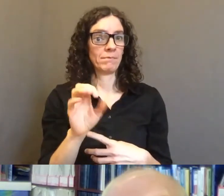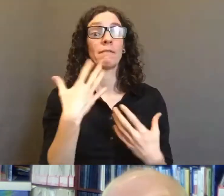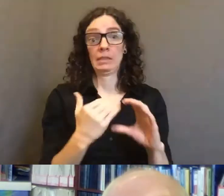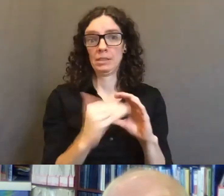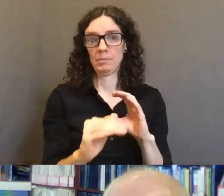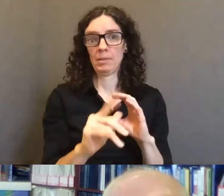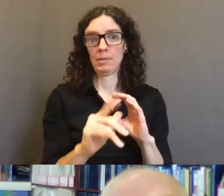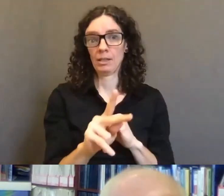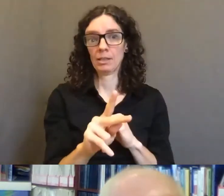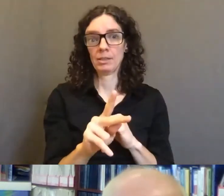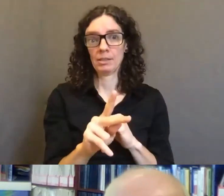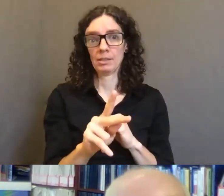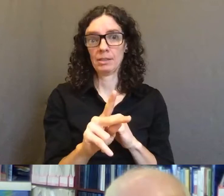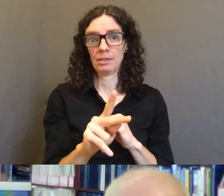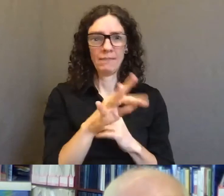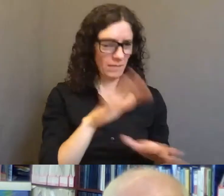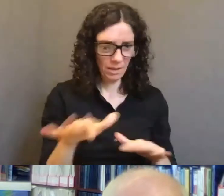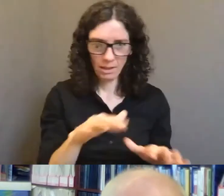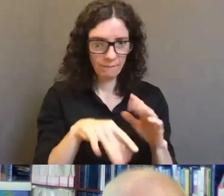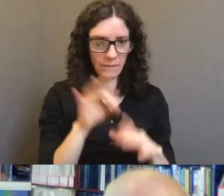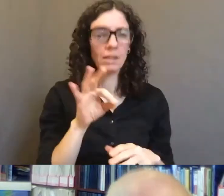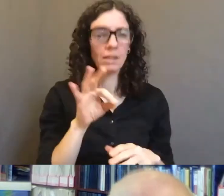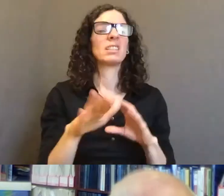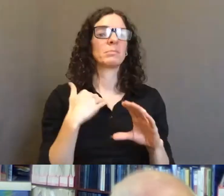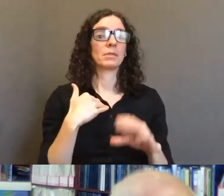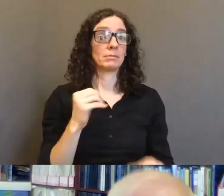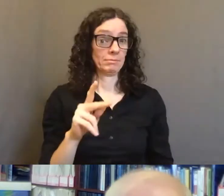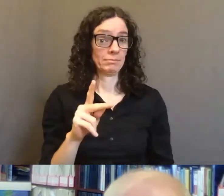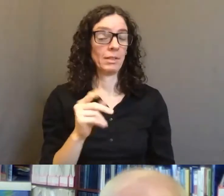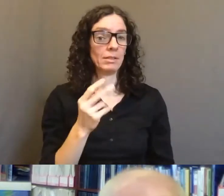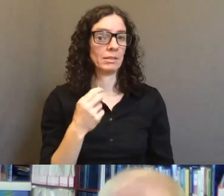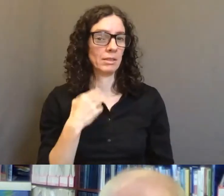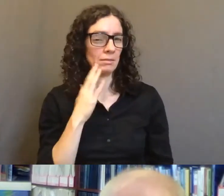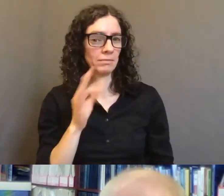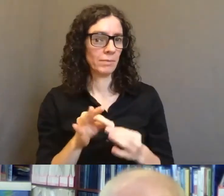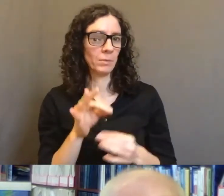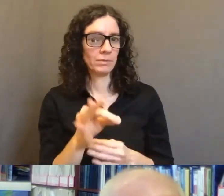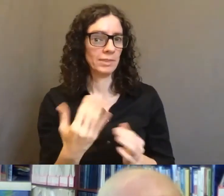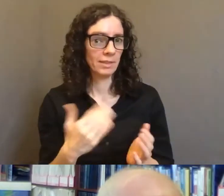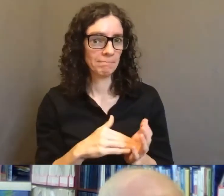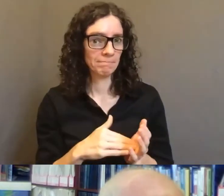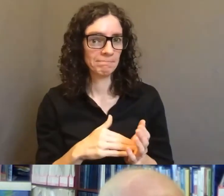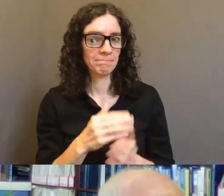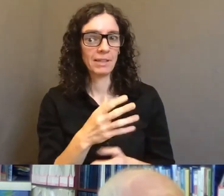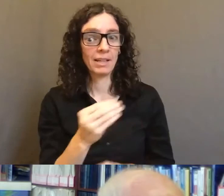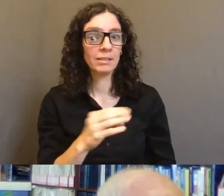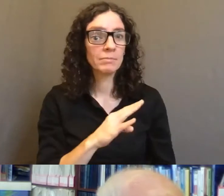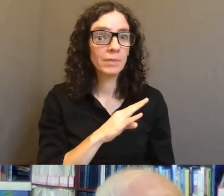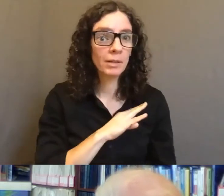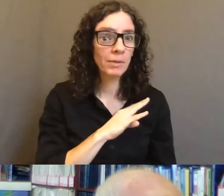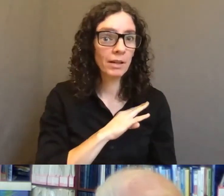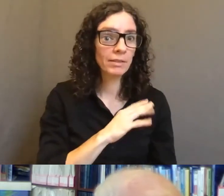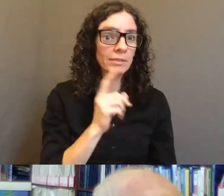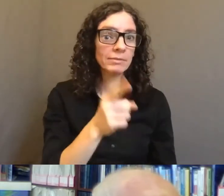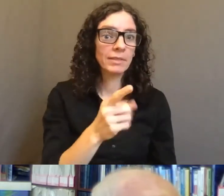don't remember it, don't have it, send me an email and I'll forward it again. And Barbara, thank you